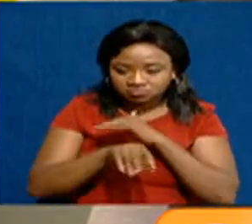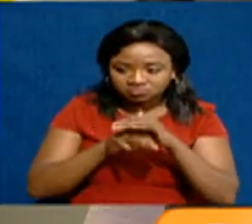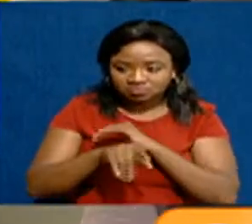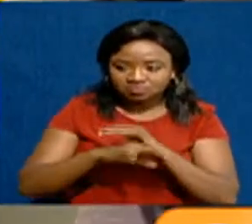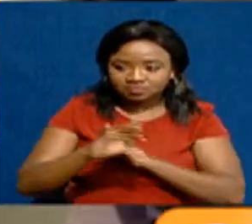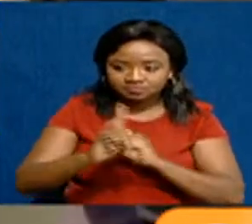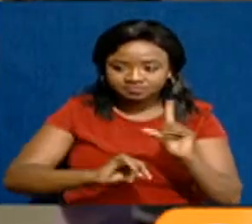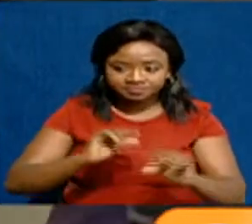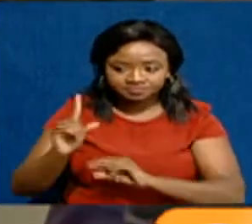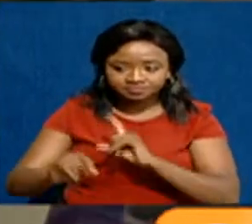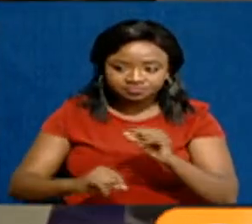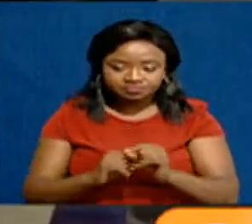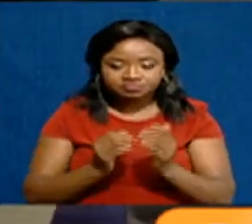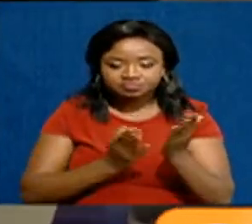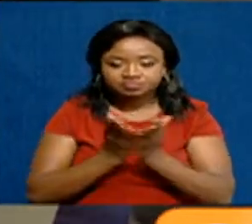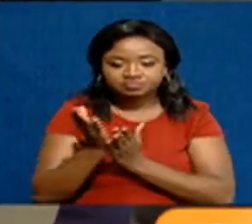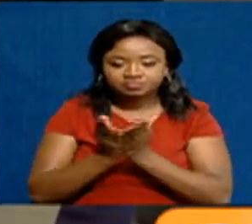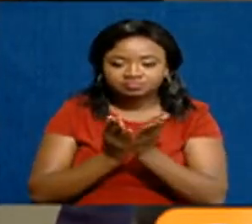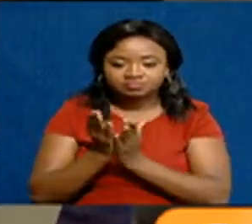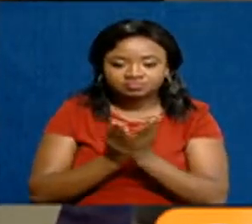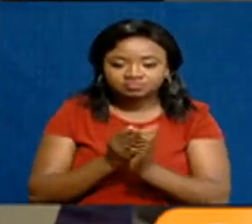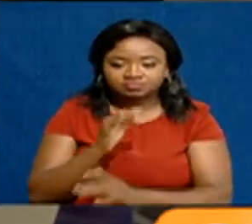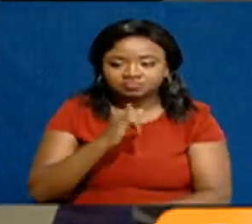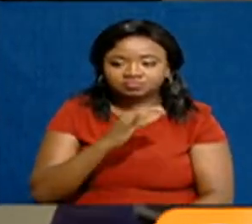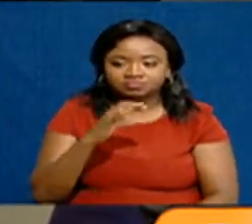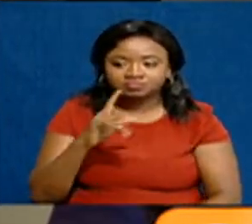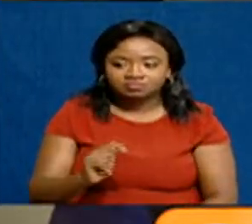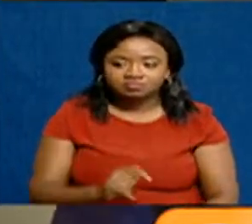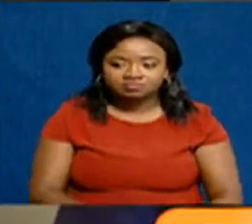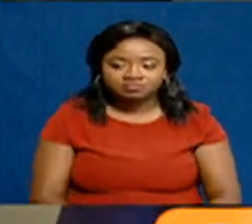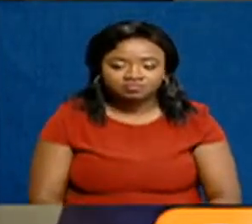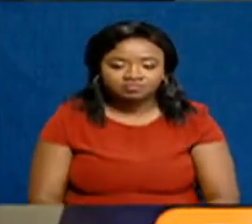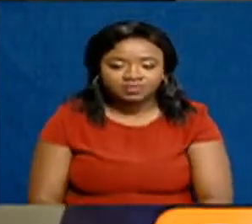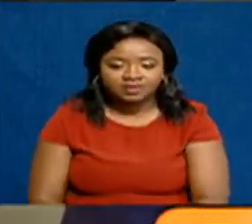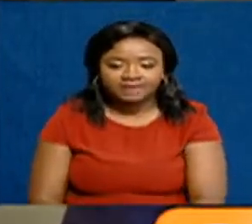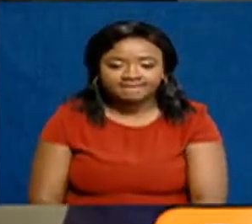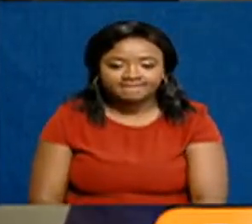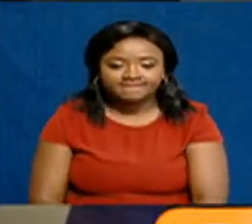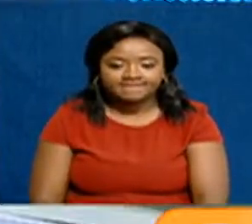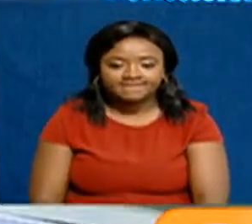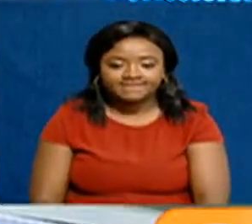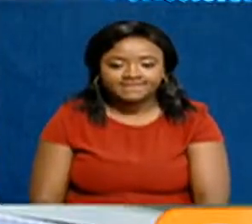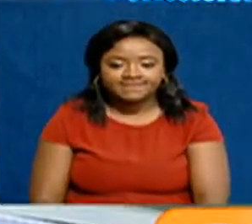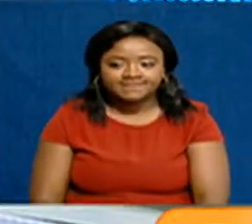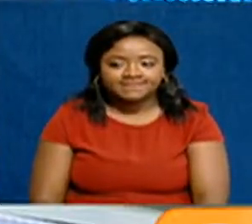reliable ICT services. Jasmine Wamboi, Citizen TV. All right, Jasmine.